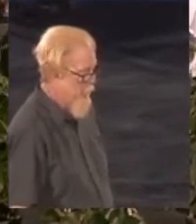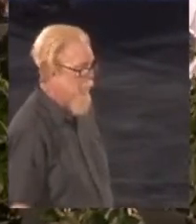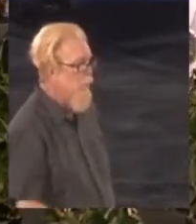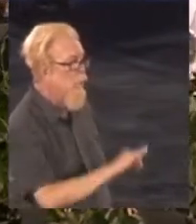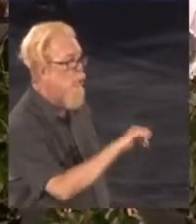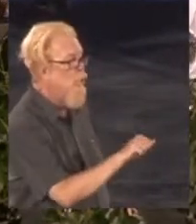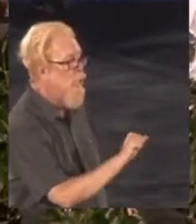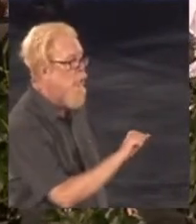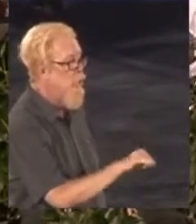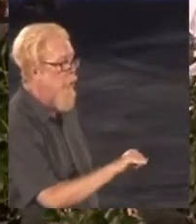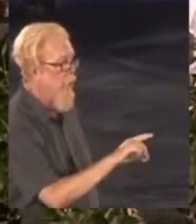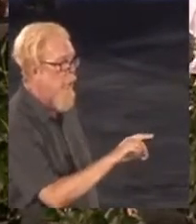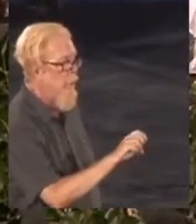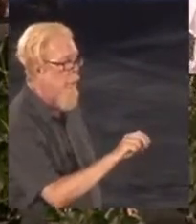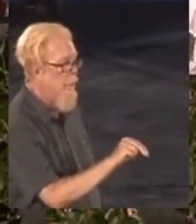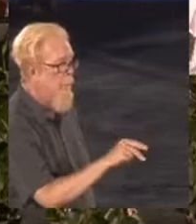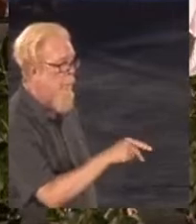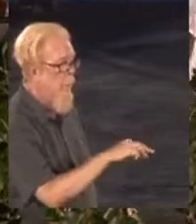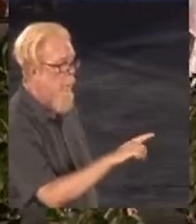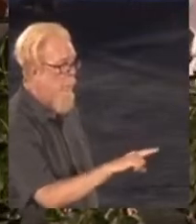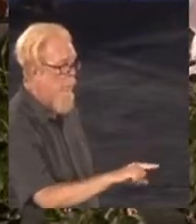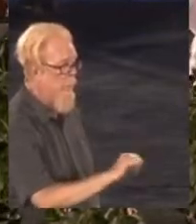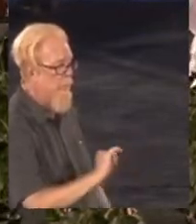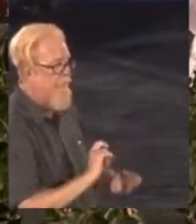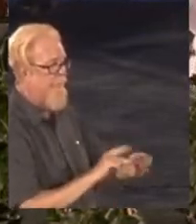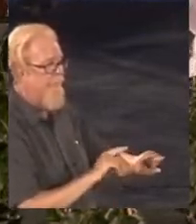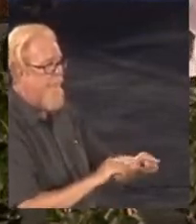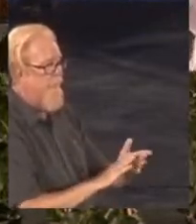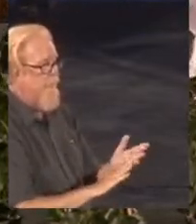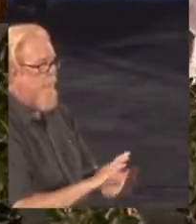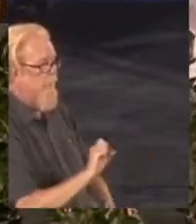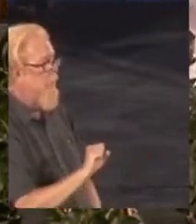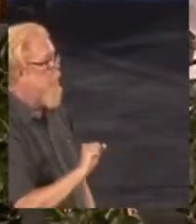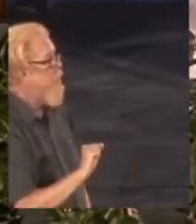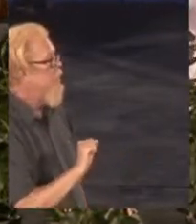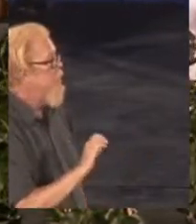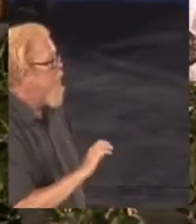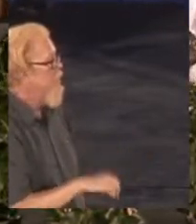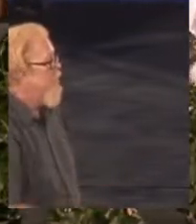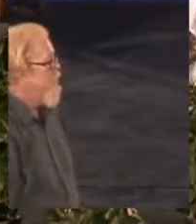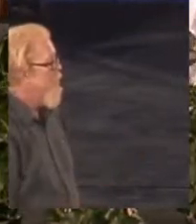Jaden J. Perez will be attending San Antonio College.